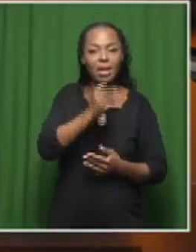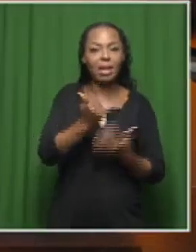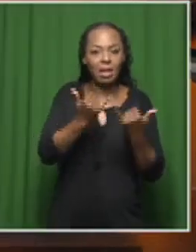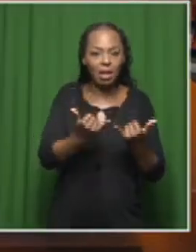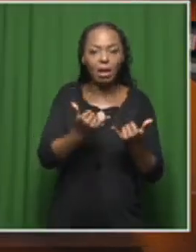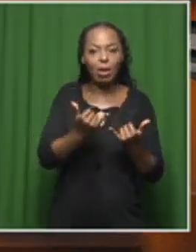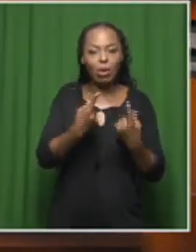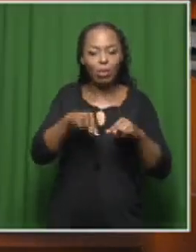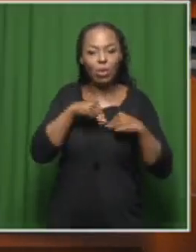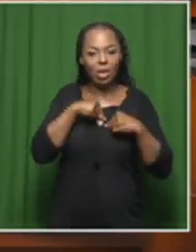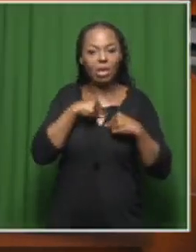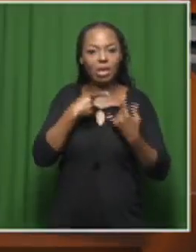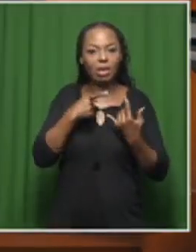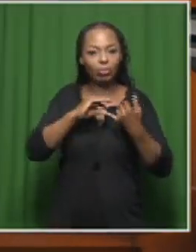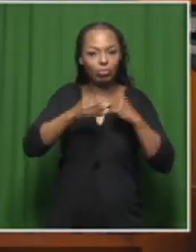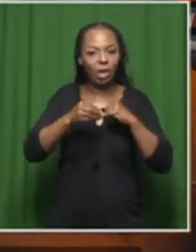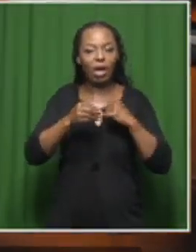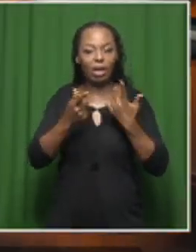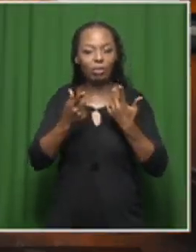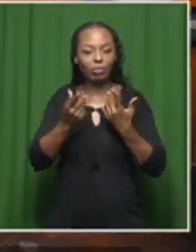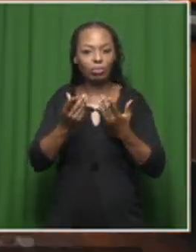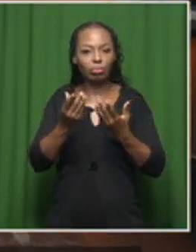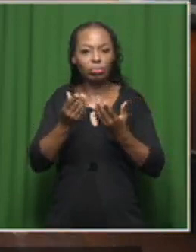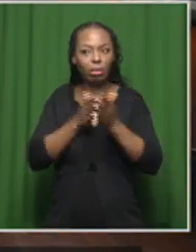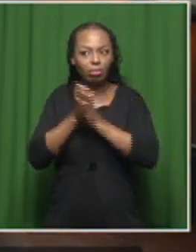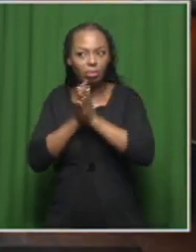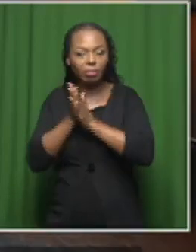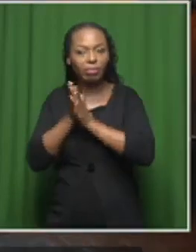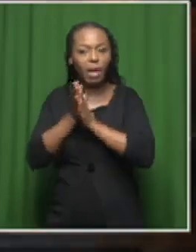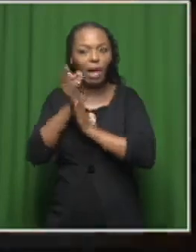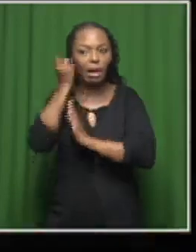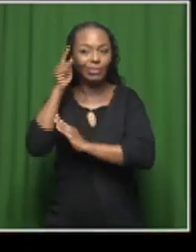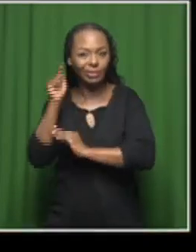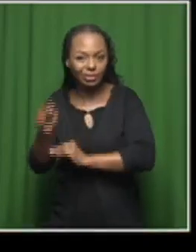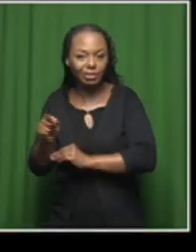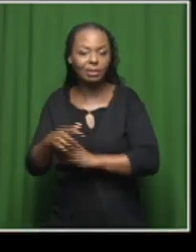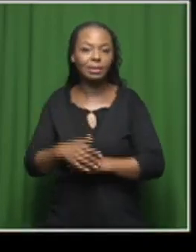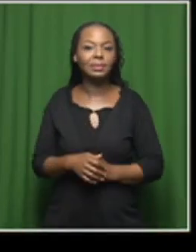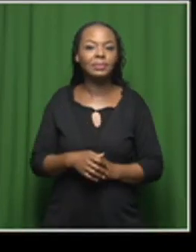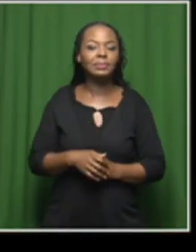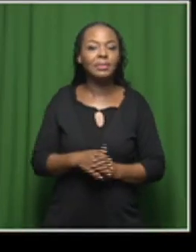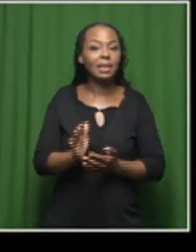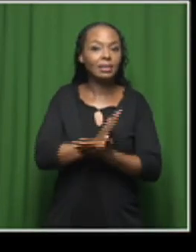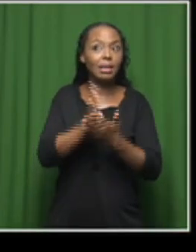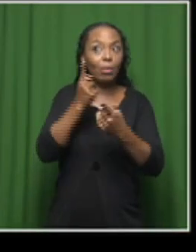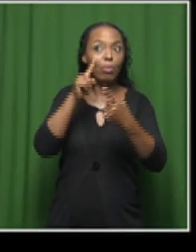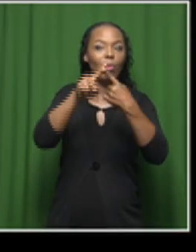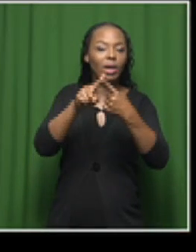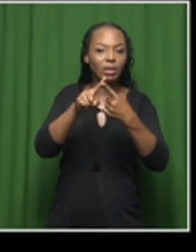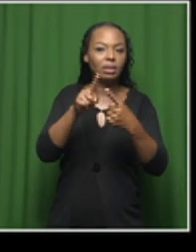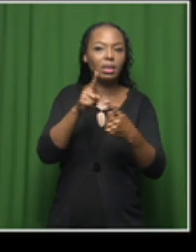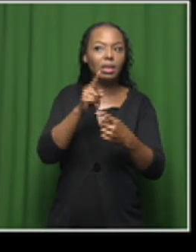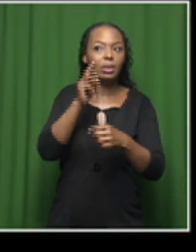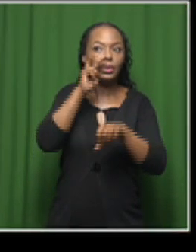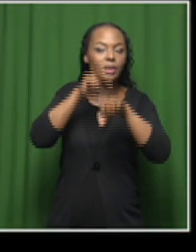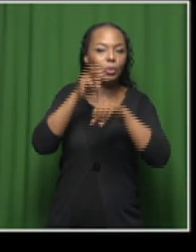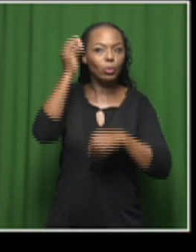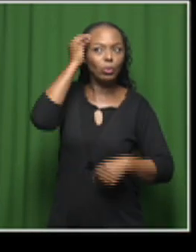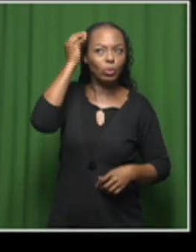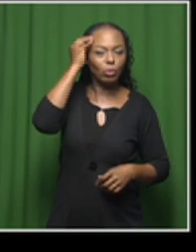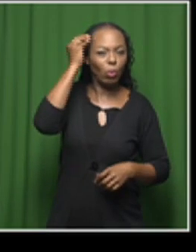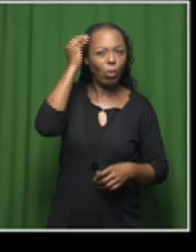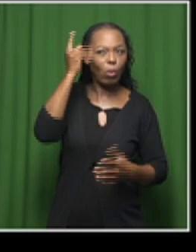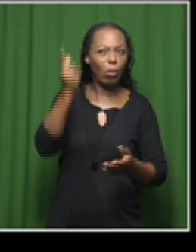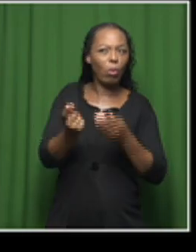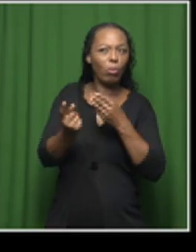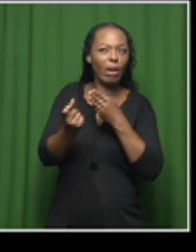we all look forward to. And it's what everybody kind of would have heard at some point without realizing what it is, probably.